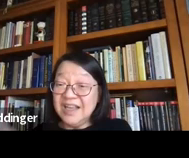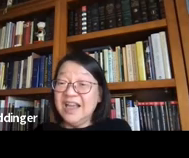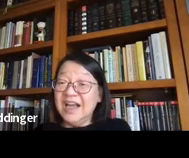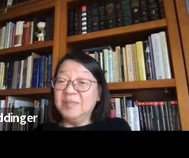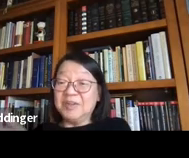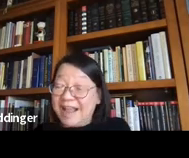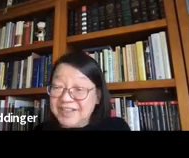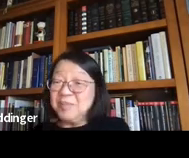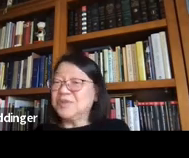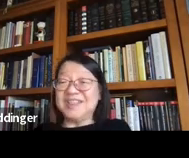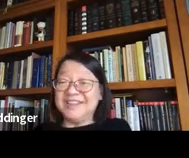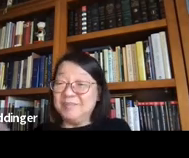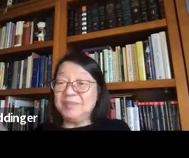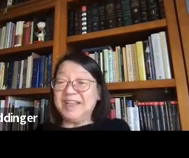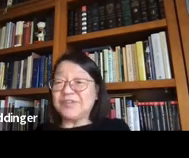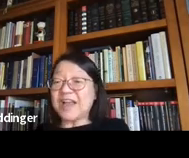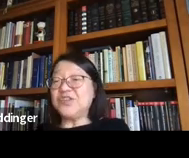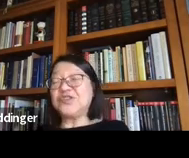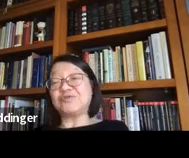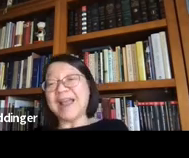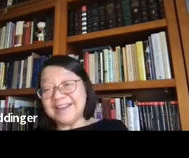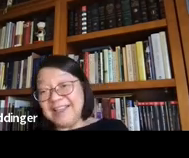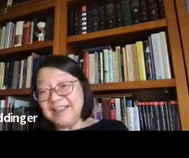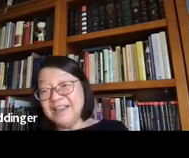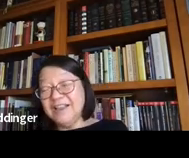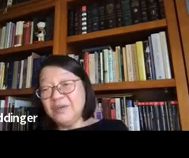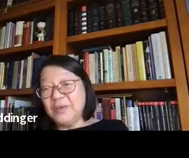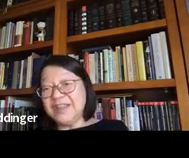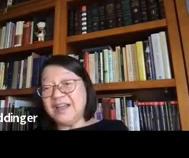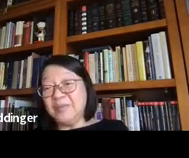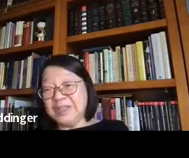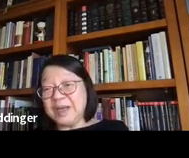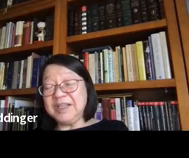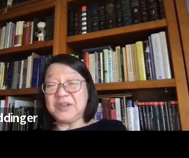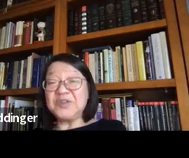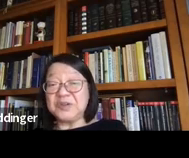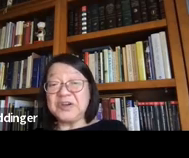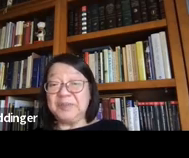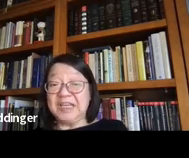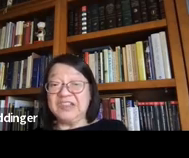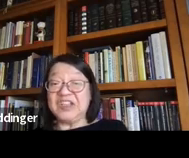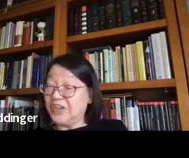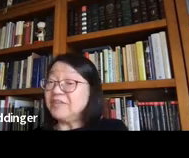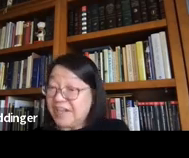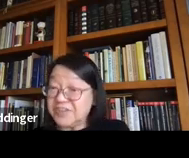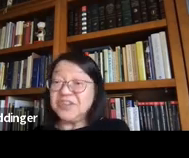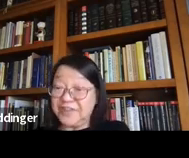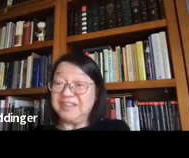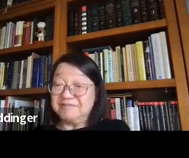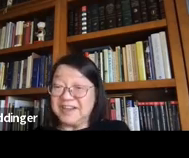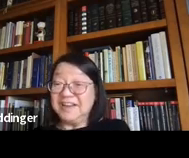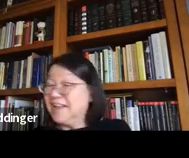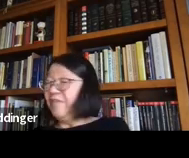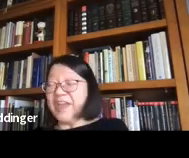interactions, the roundtables and public interactions directly with the public, those are good, because then you have to dance on your